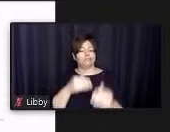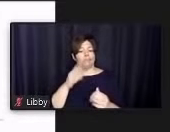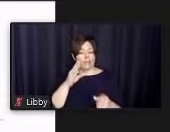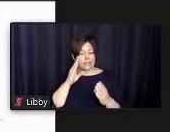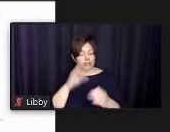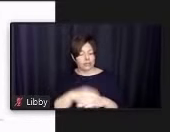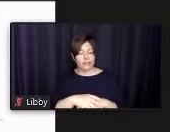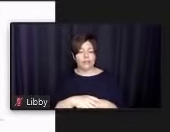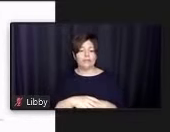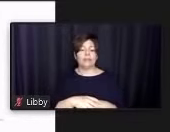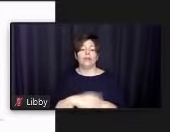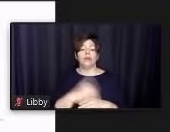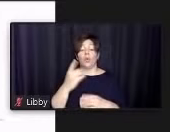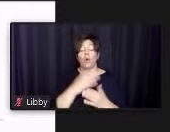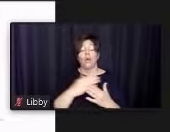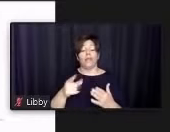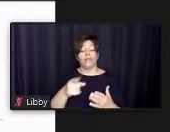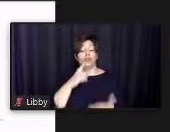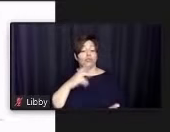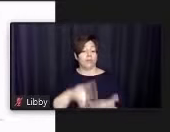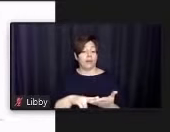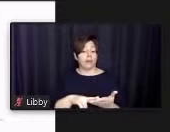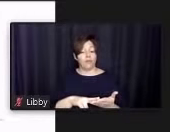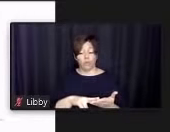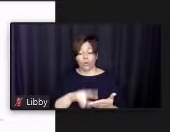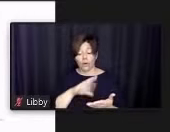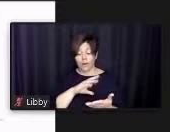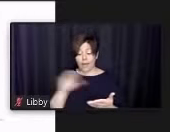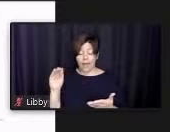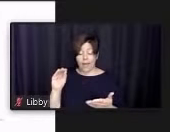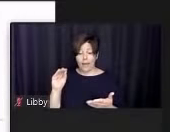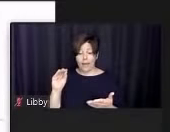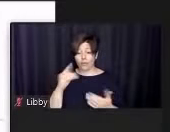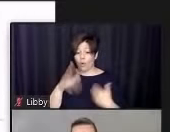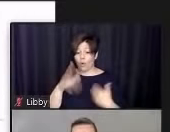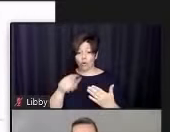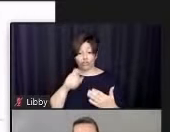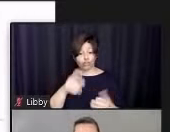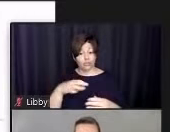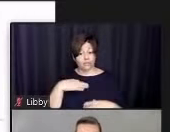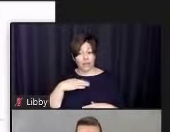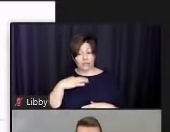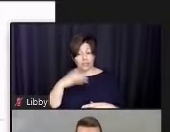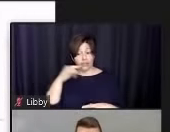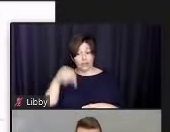the one thing that you should sign up for, and you guys all should volunteer for this,